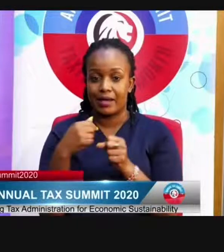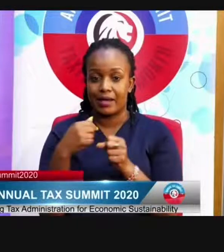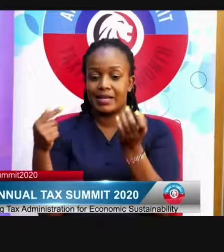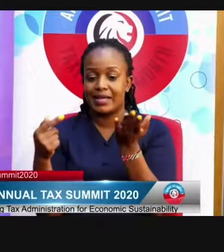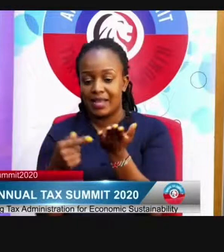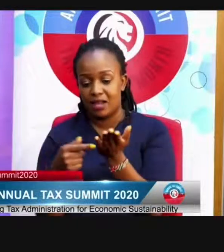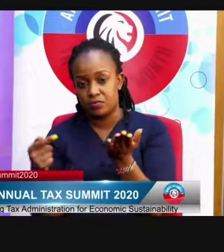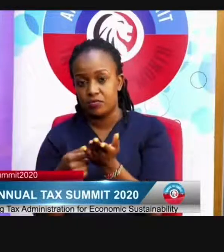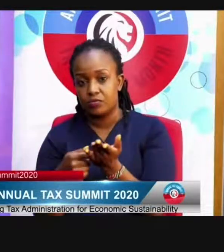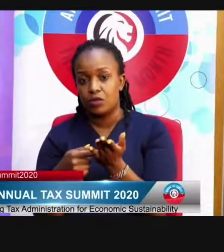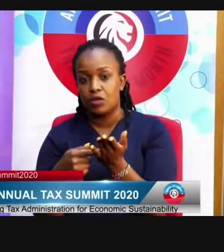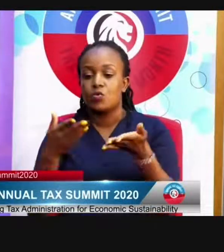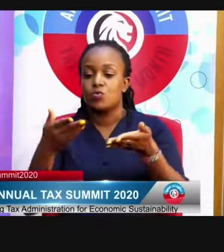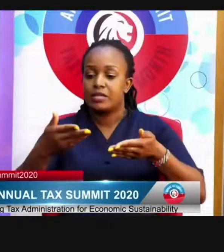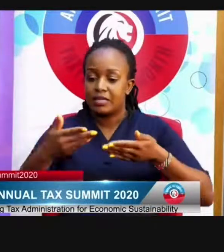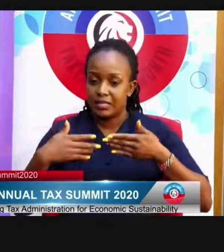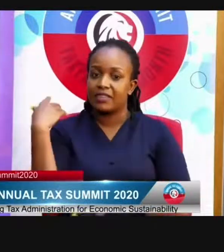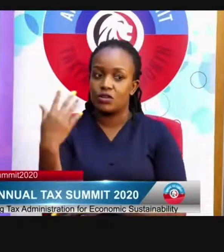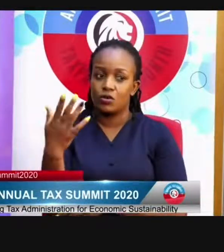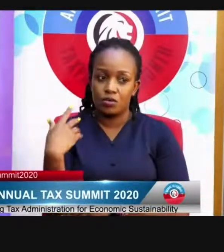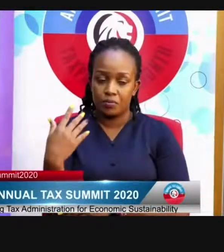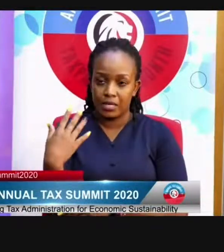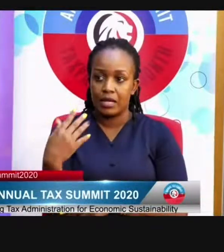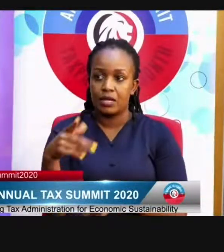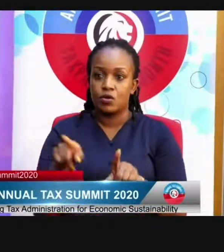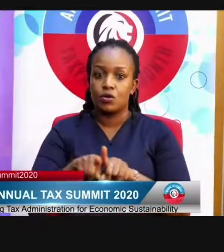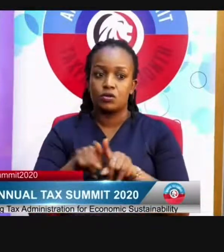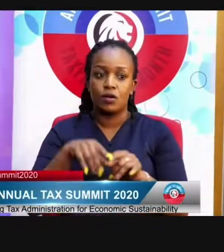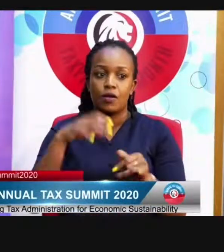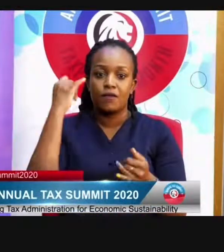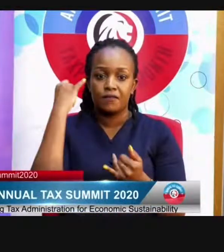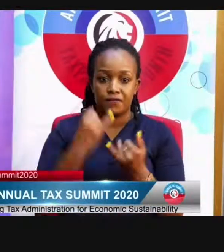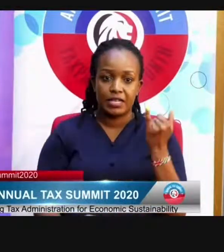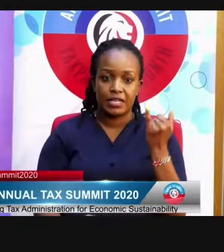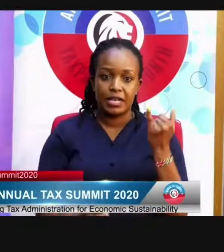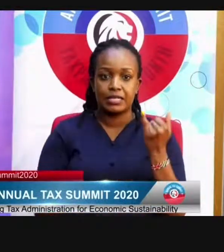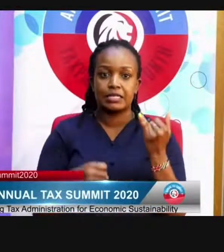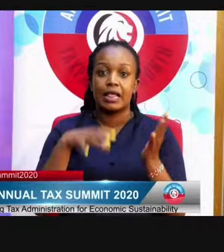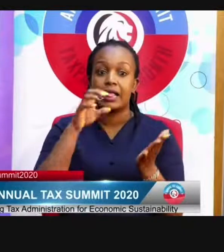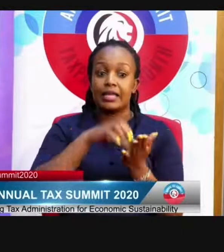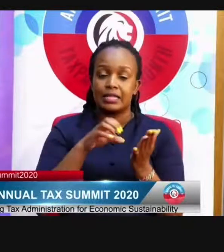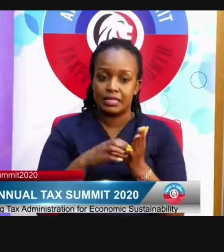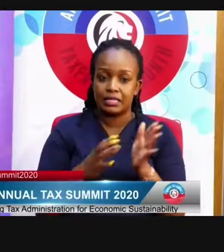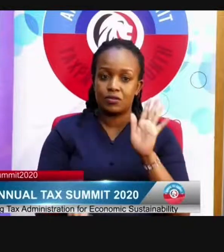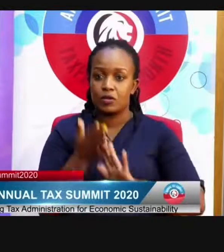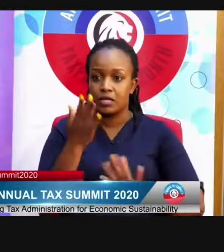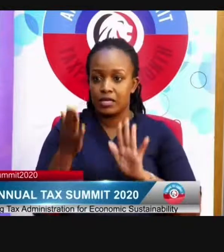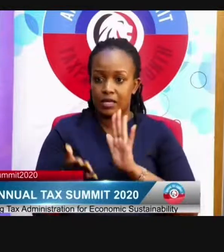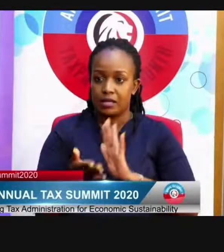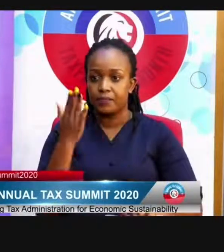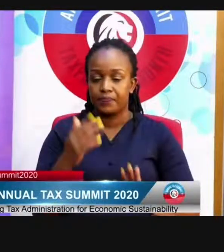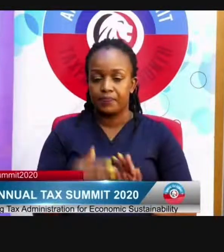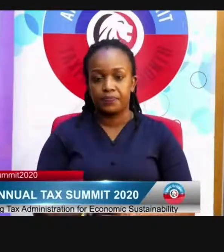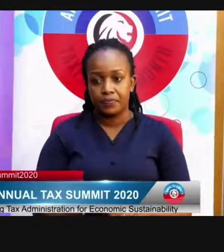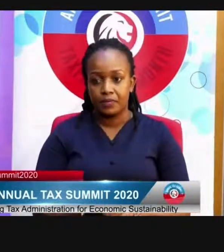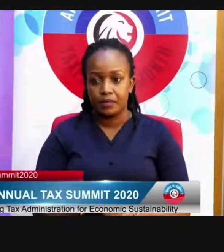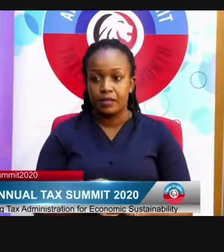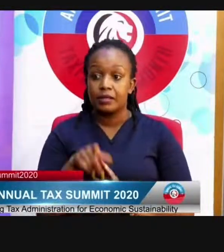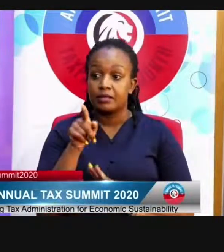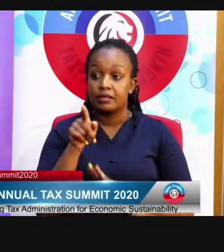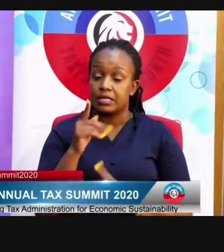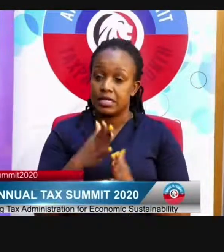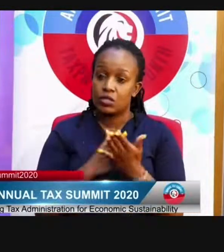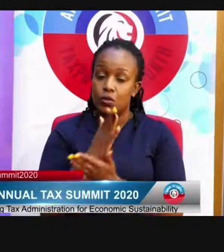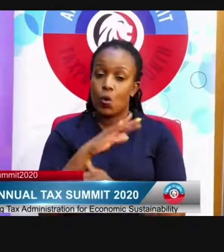documents in and finalize cases much, much quicker. This is on the back of all the work that has been done previously in terms